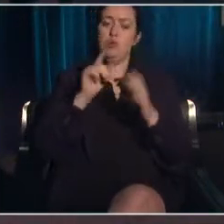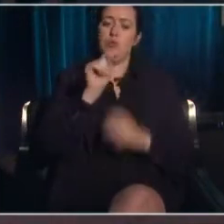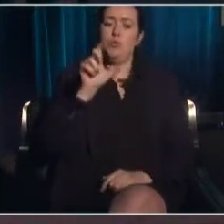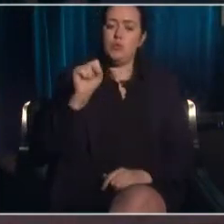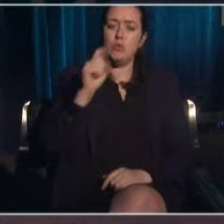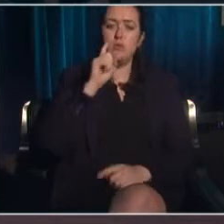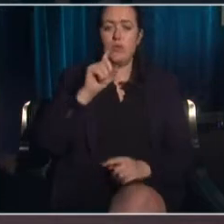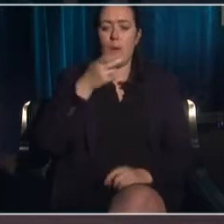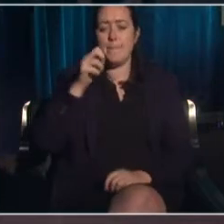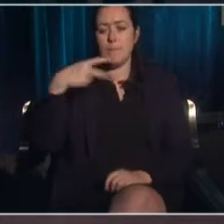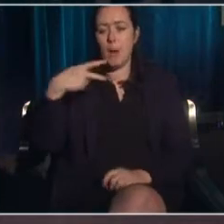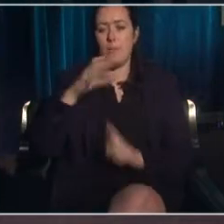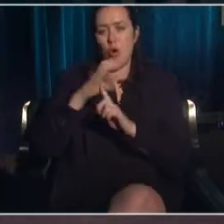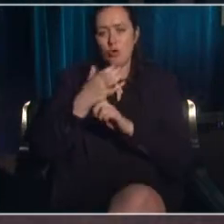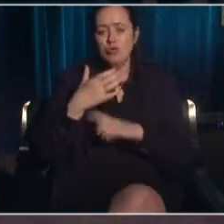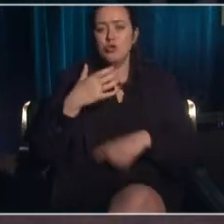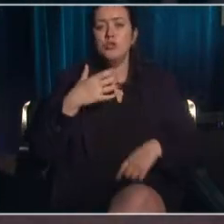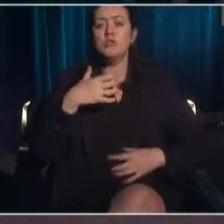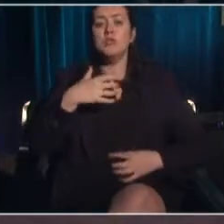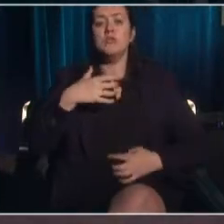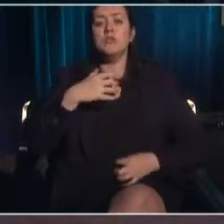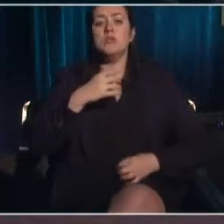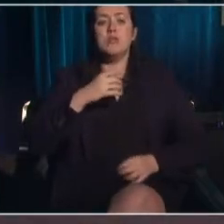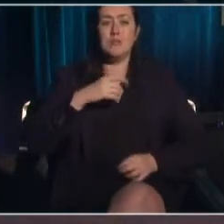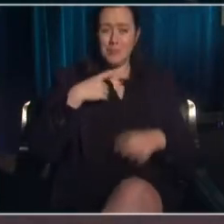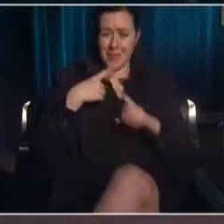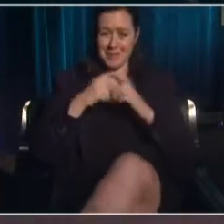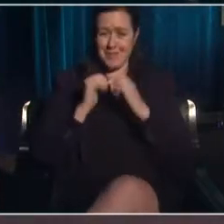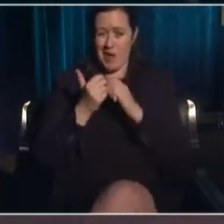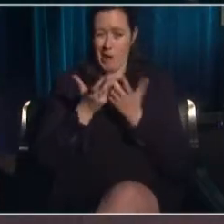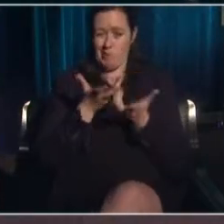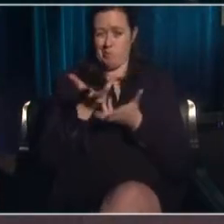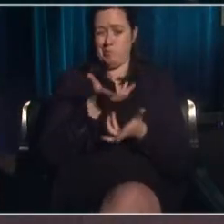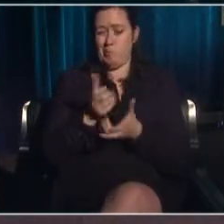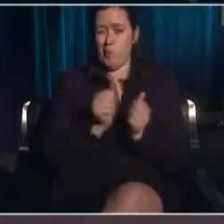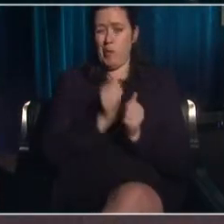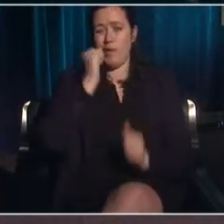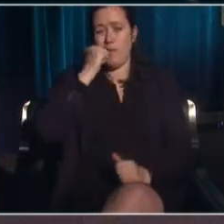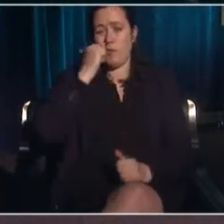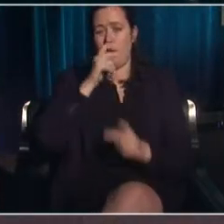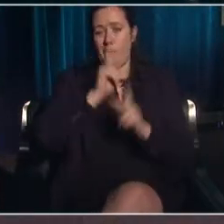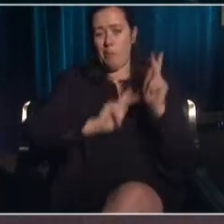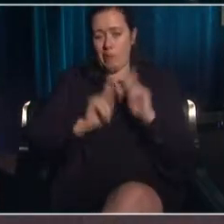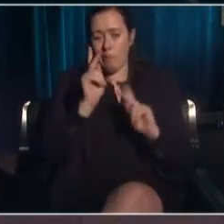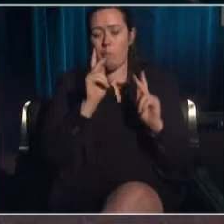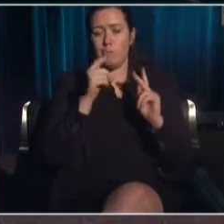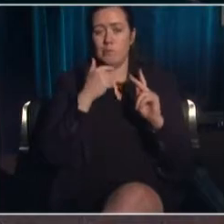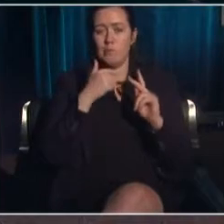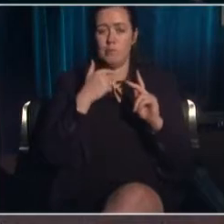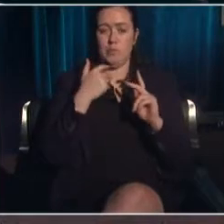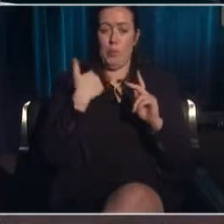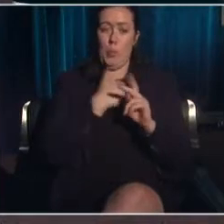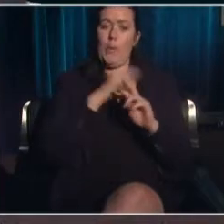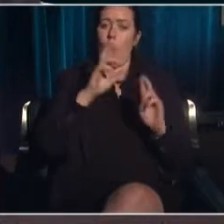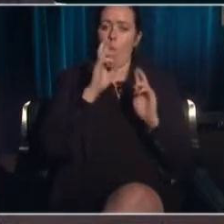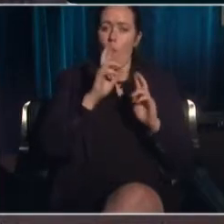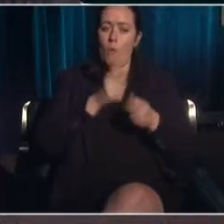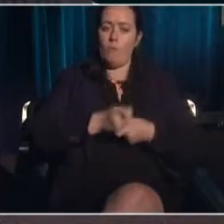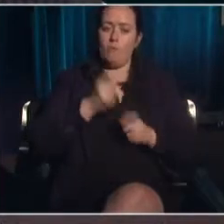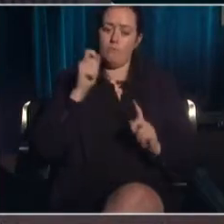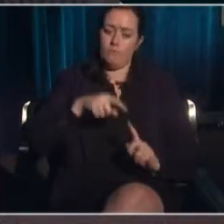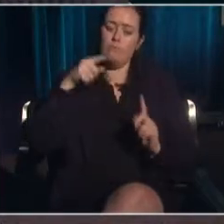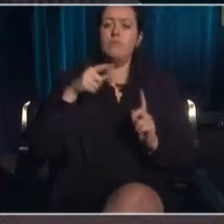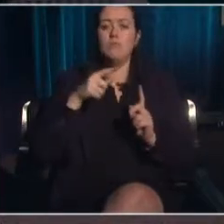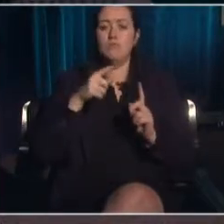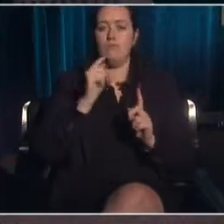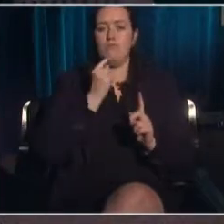culture and worked with everyday people to create what we hope is some pretty significant change. Along the way,